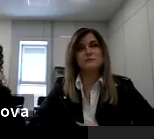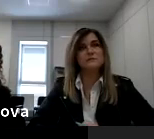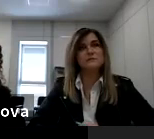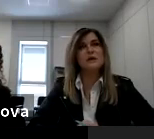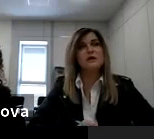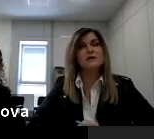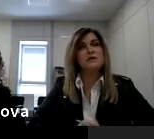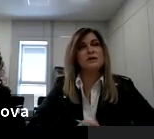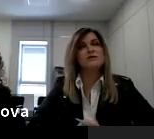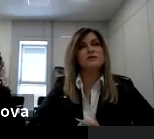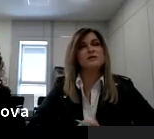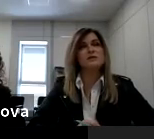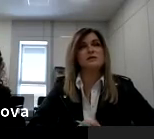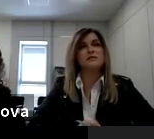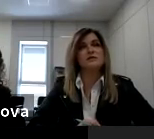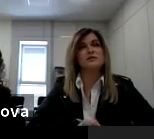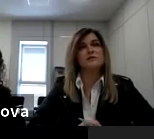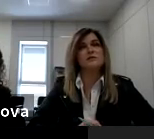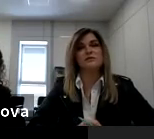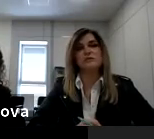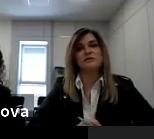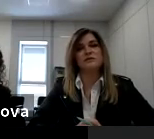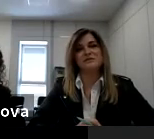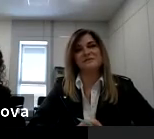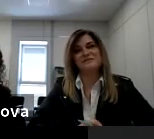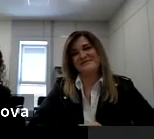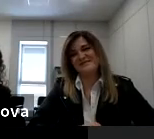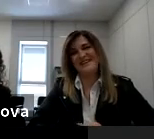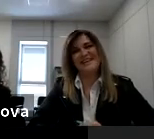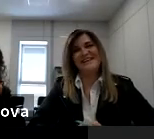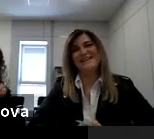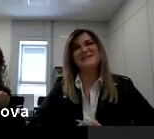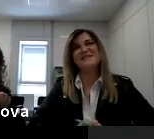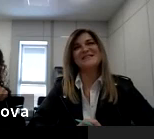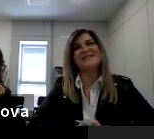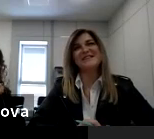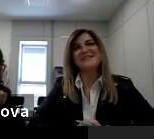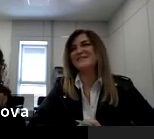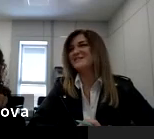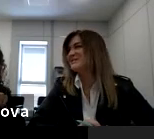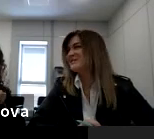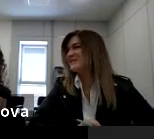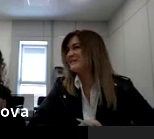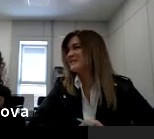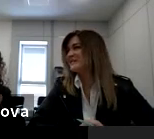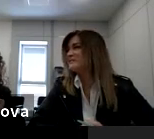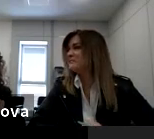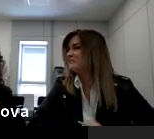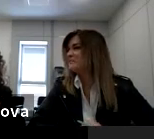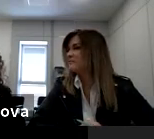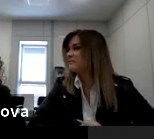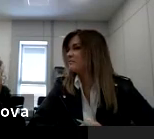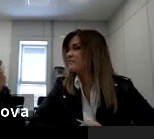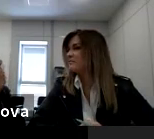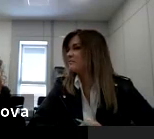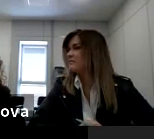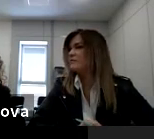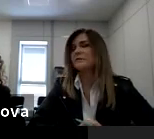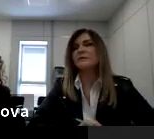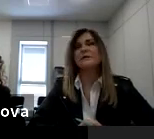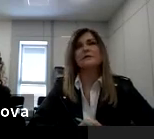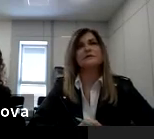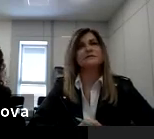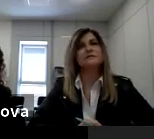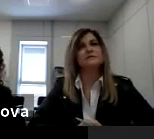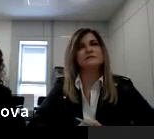sometimes. So actually, this is the question, not. It's the question of place, you know, because if we make